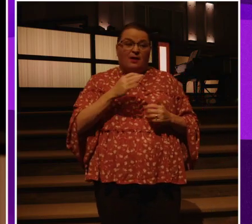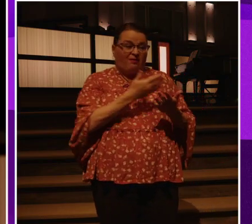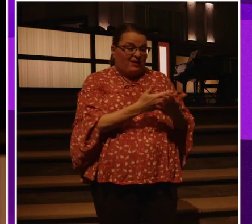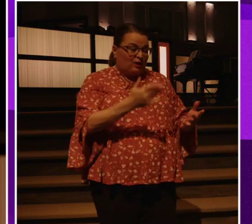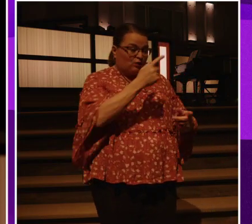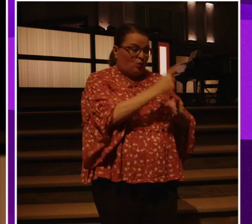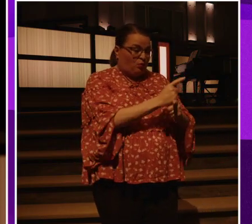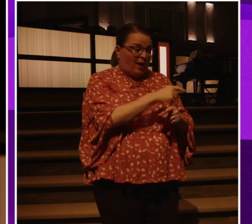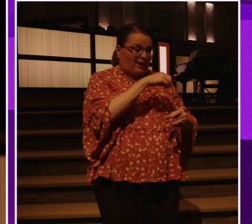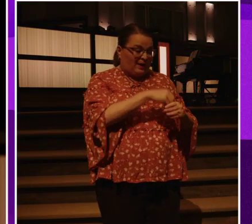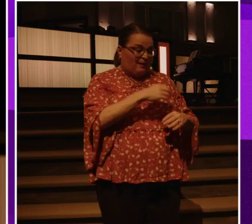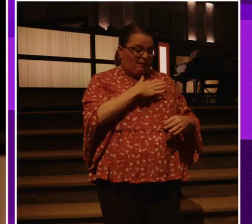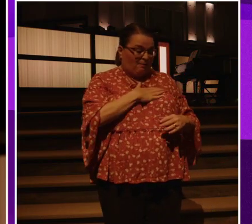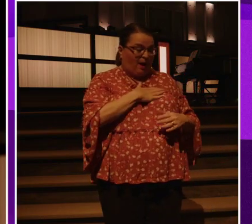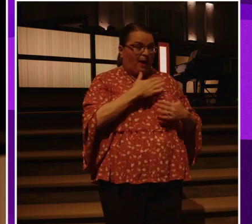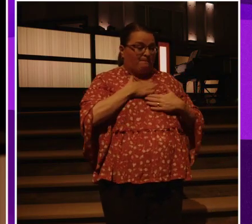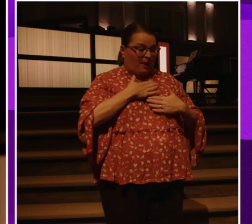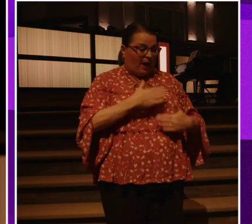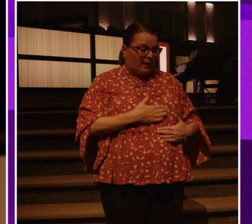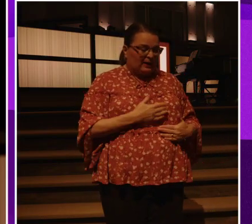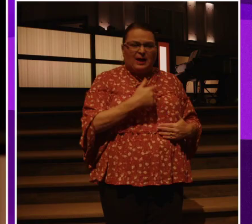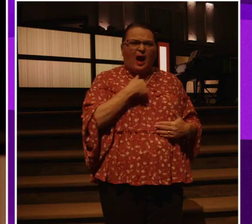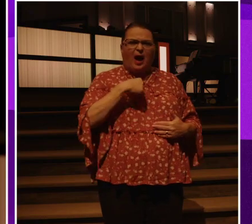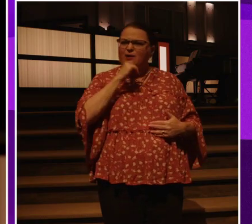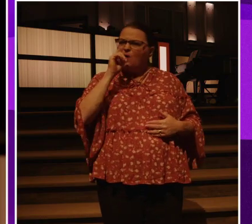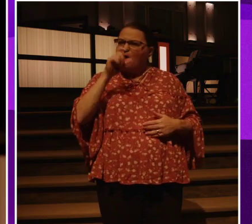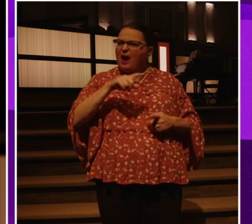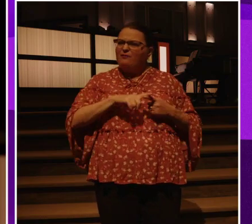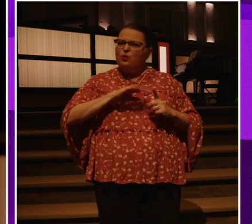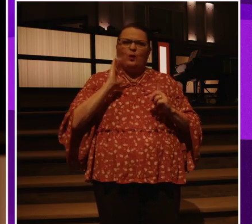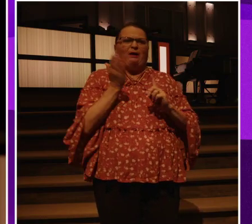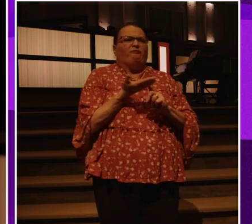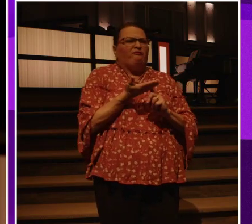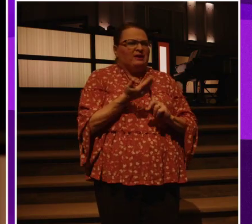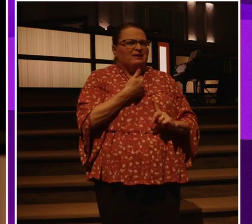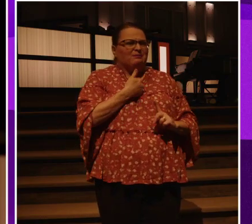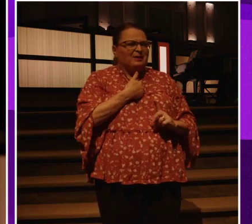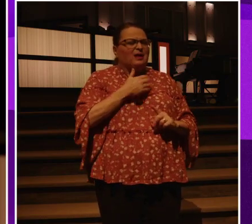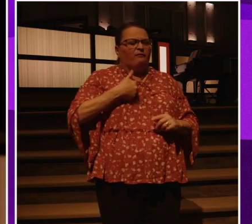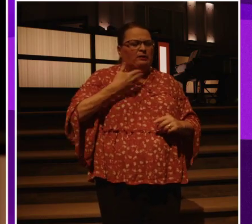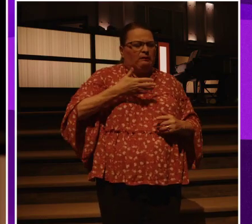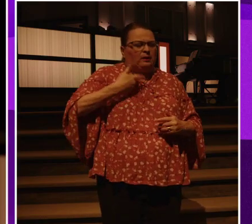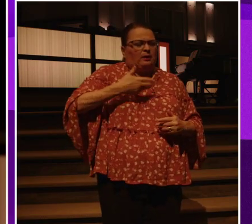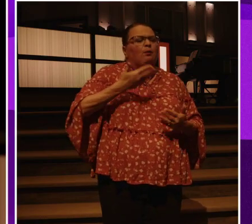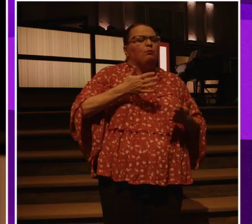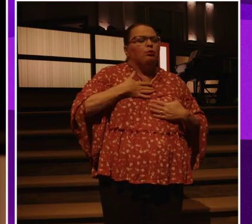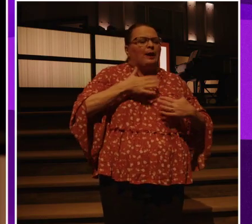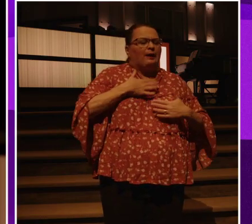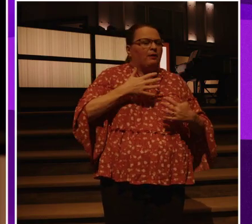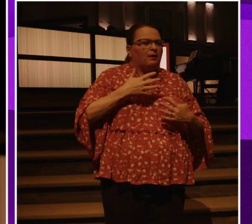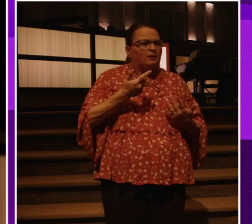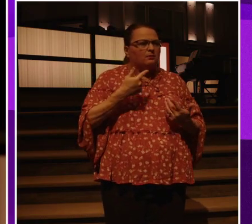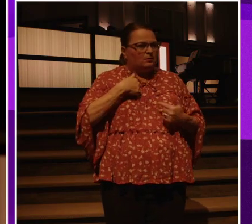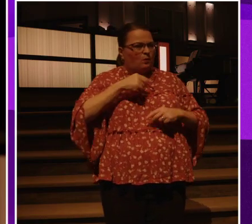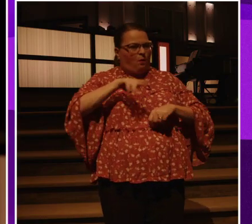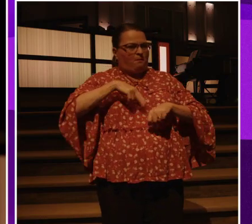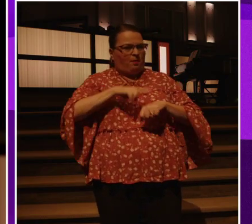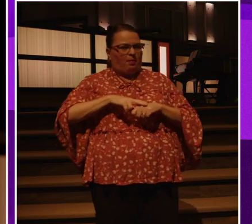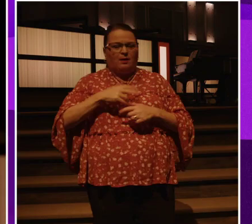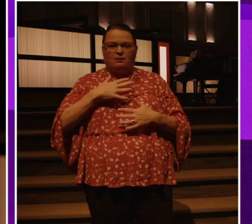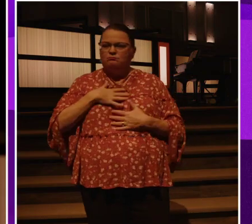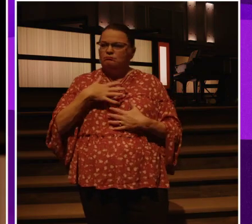myself to breathe. I just exhale and inhale and